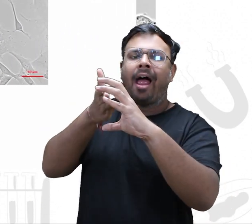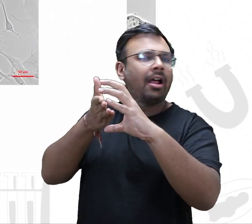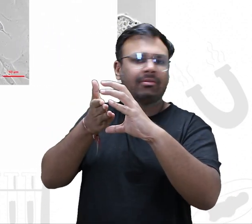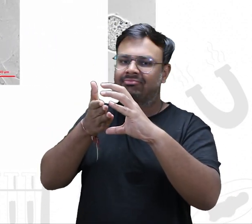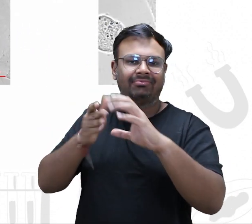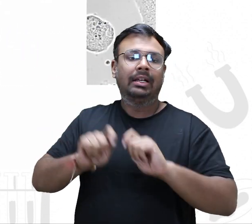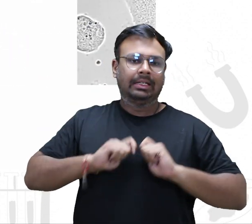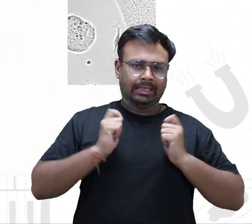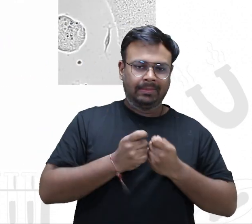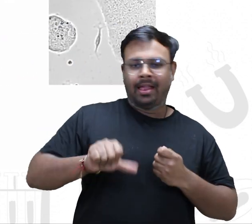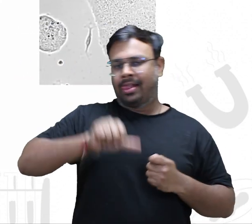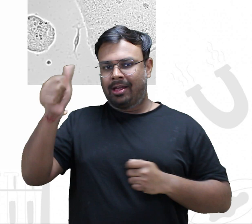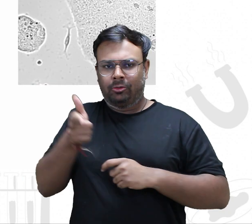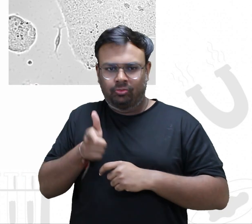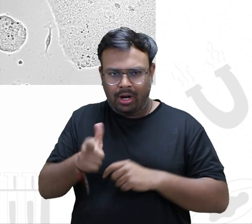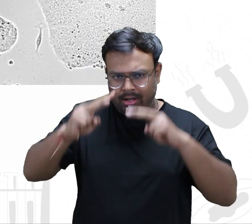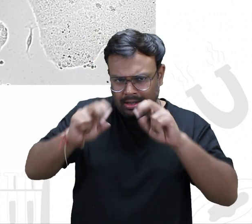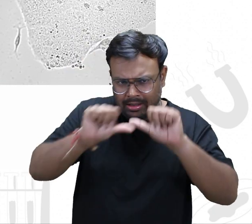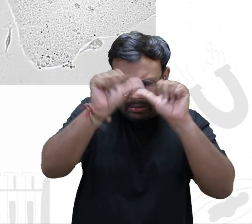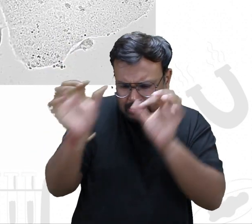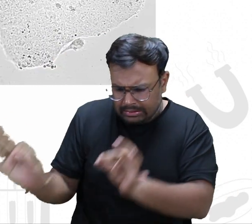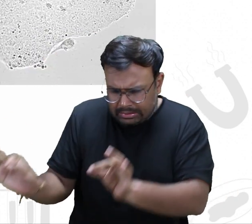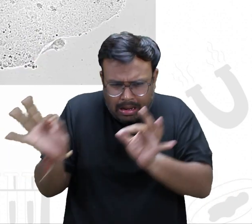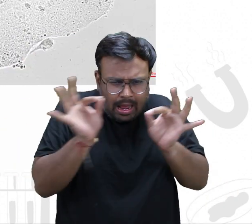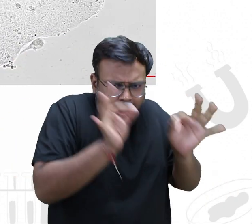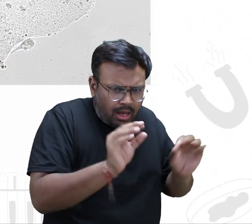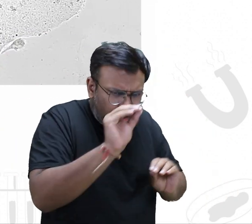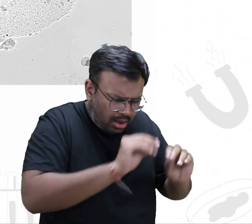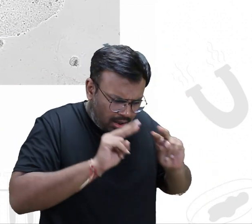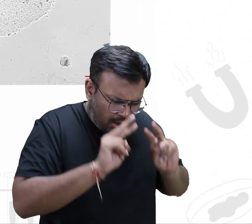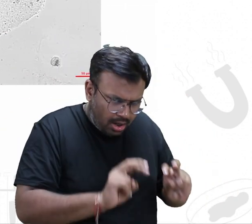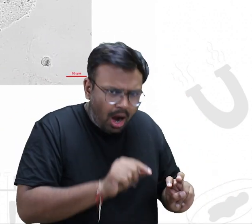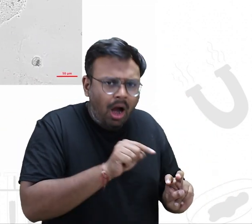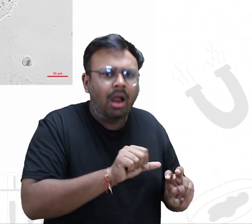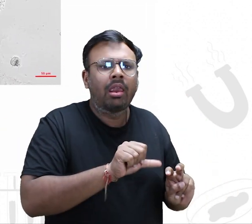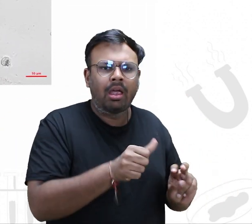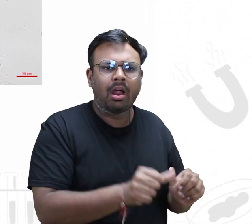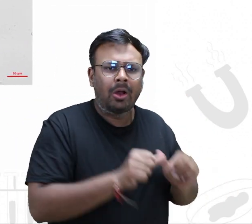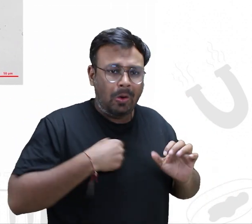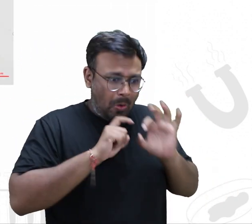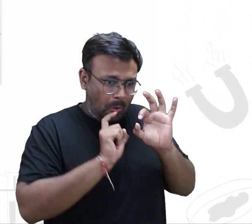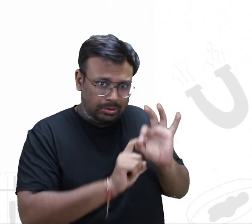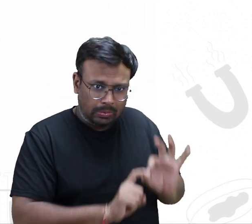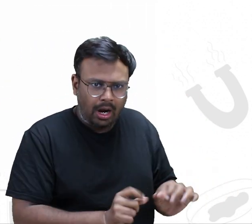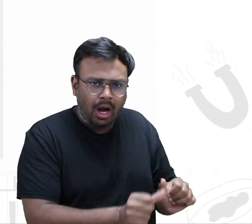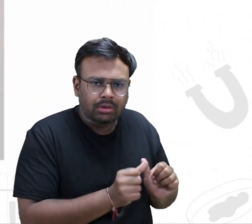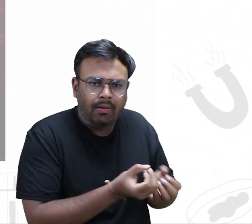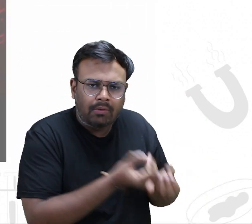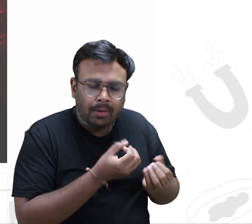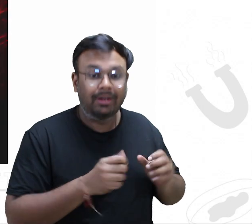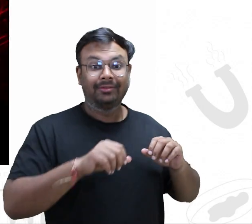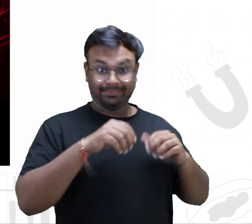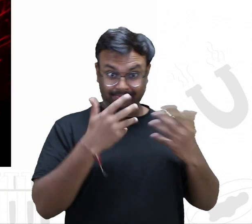other researchers hence use in vitro model systems which can recapitulate the embryonic development to answer our questions. Stem